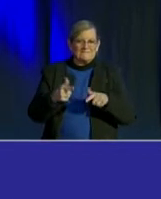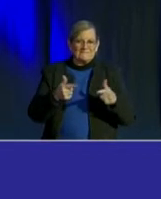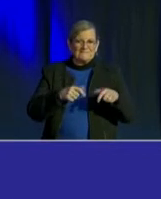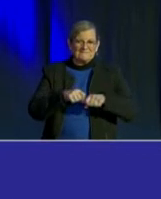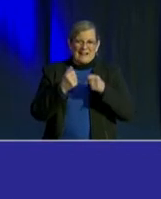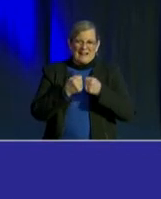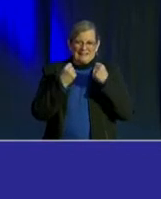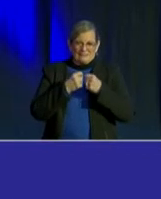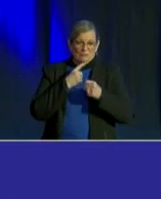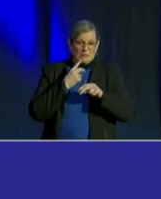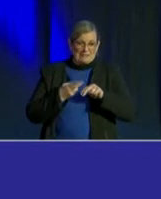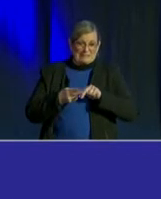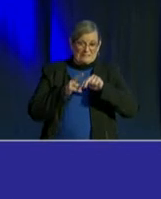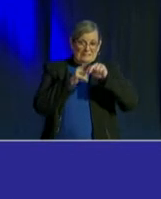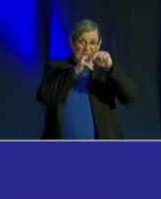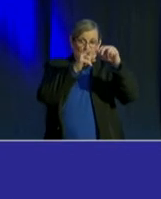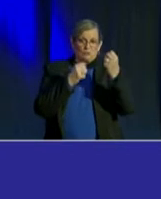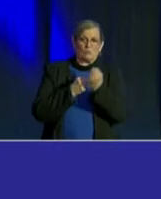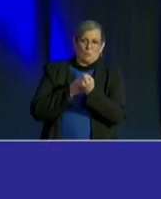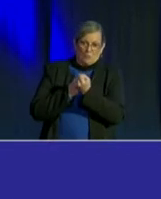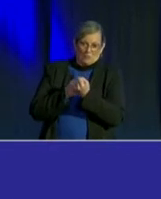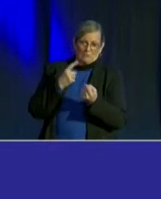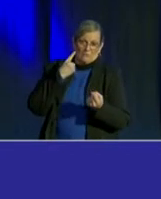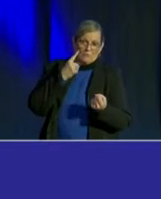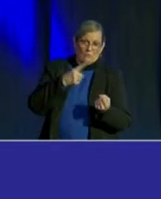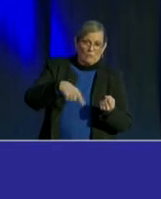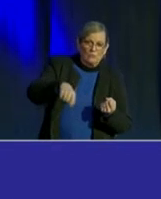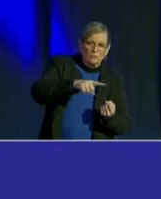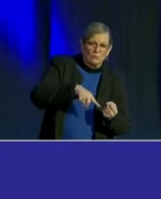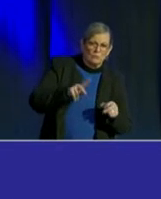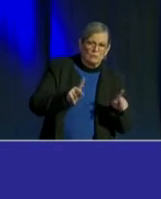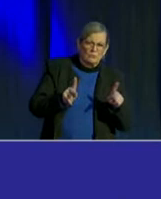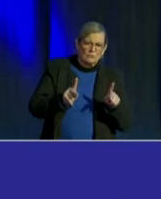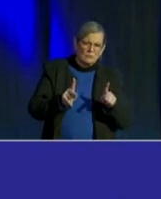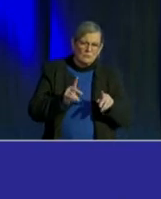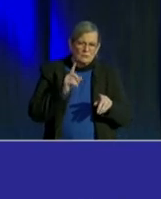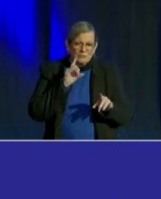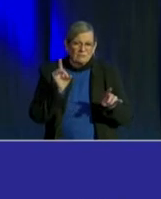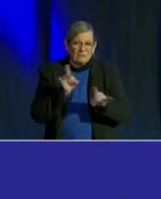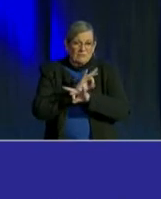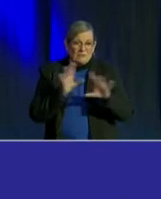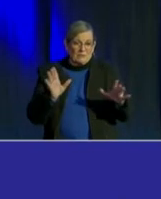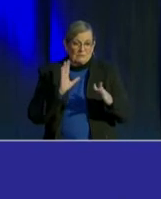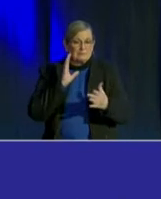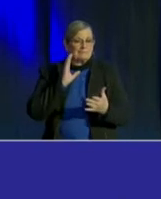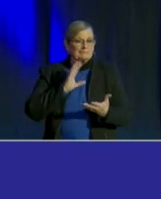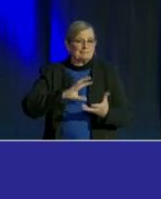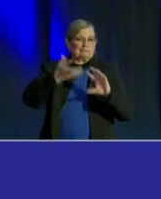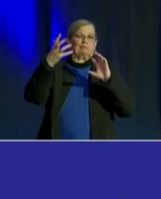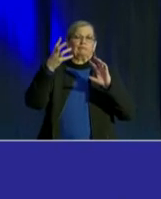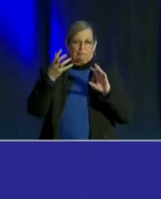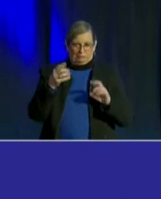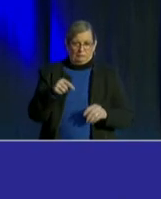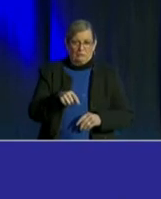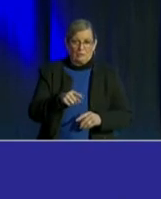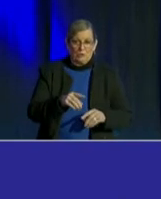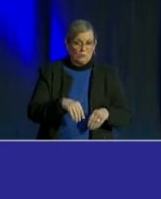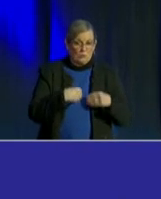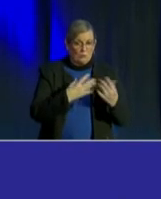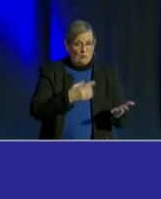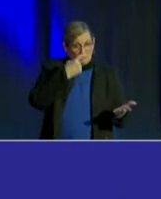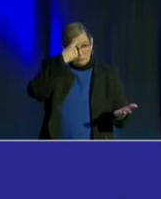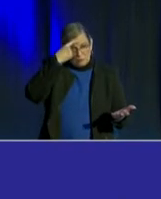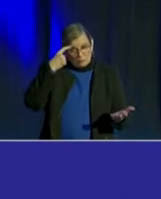supports for those that are doing violence interruption, those that are providing trauma services to the folks out in